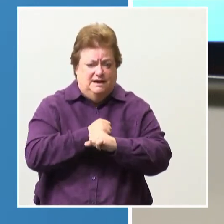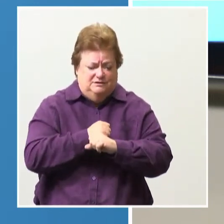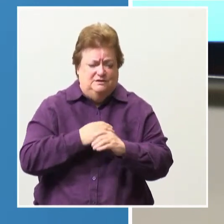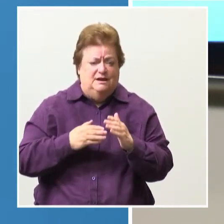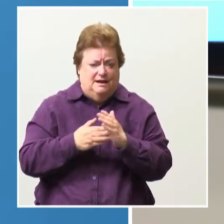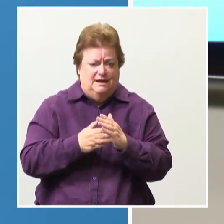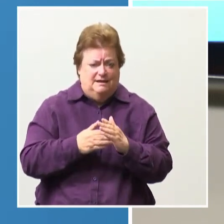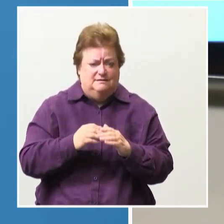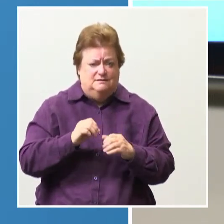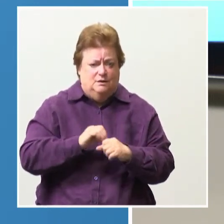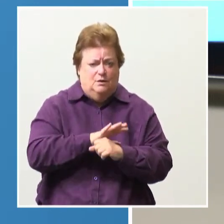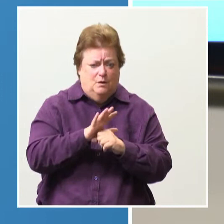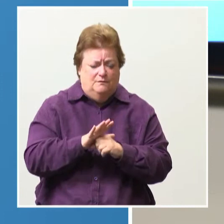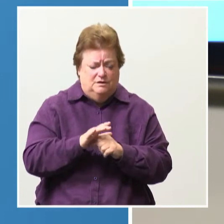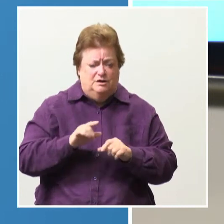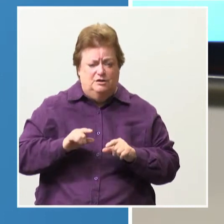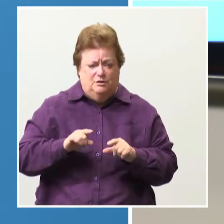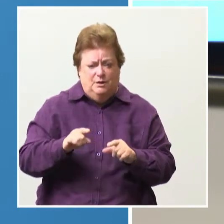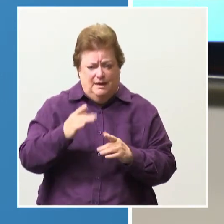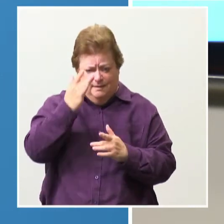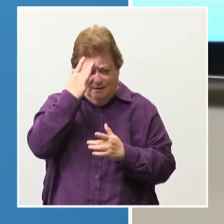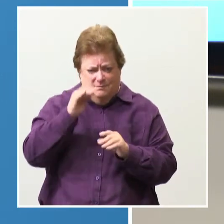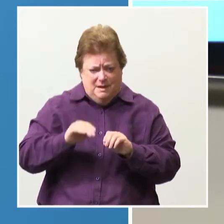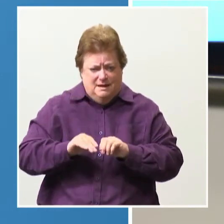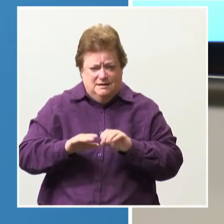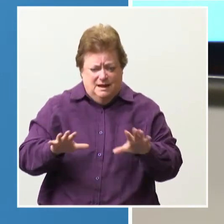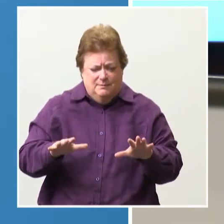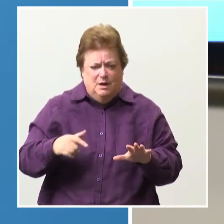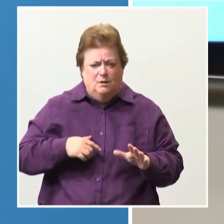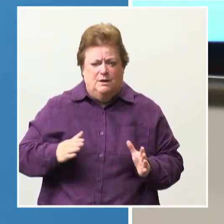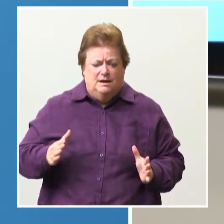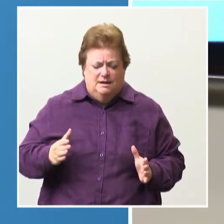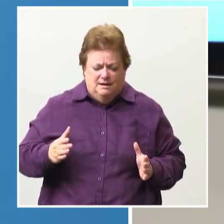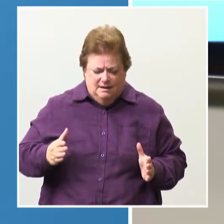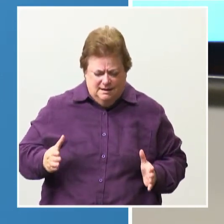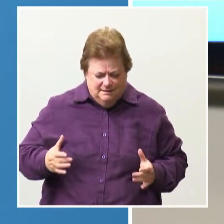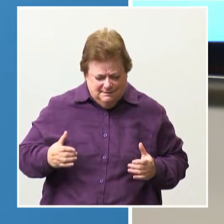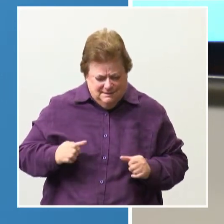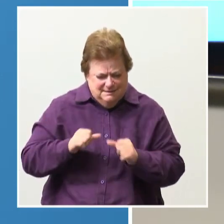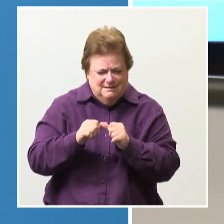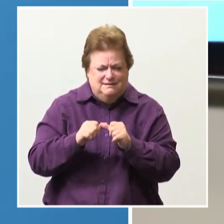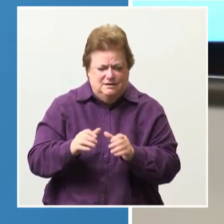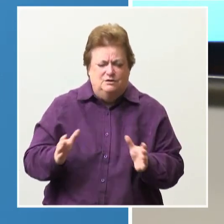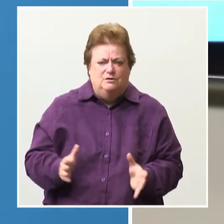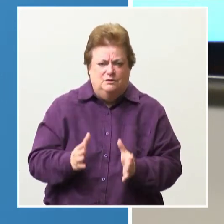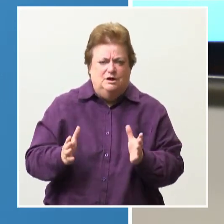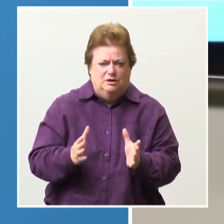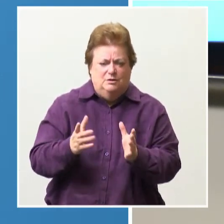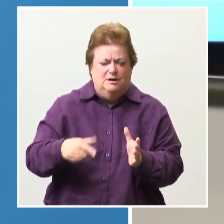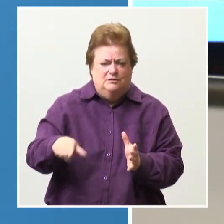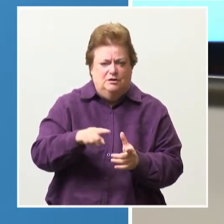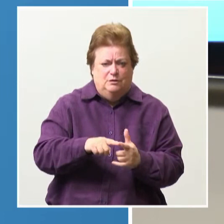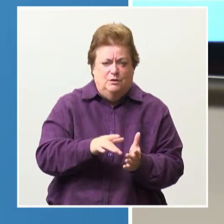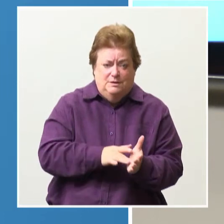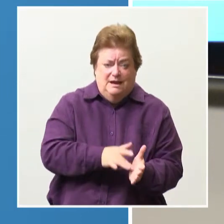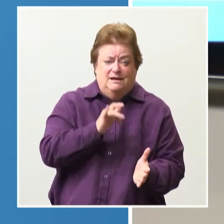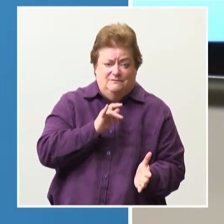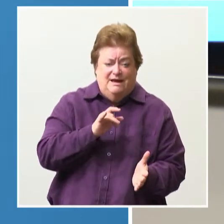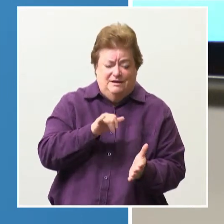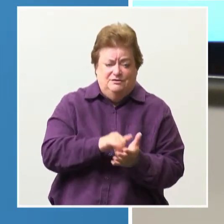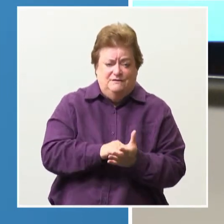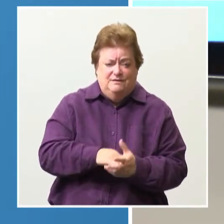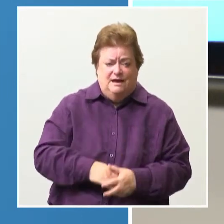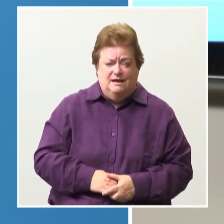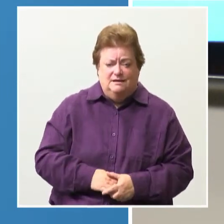COVID-19 during this pandemic, and we continue to urge Lancaster County residents to take advantage of them. More